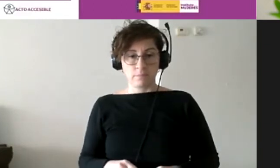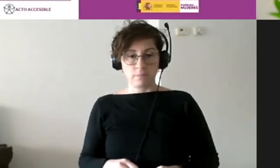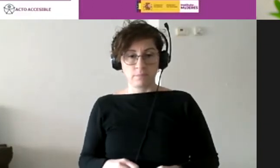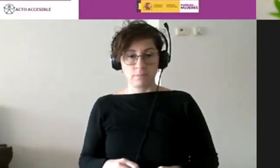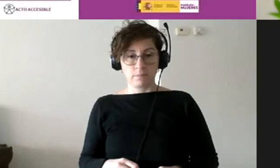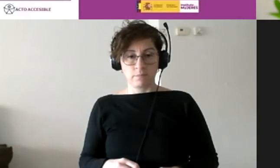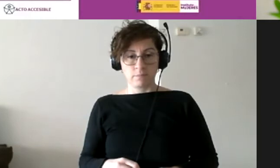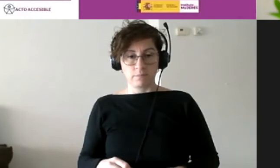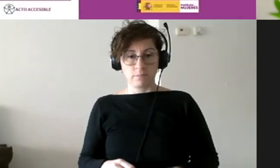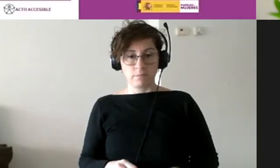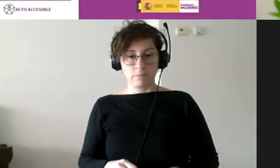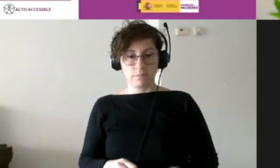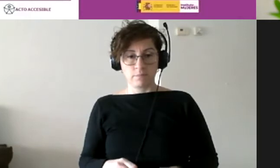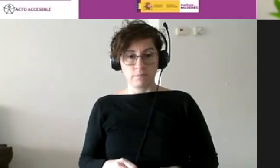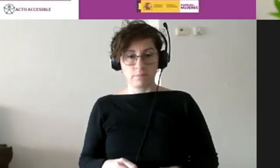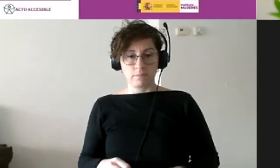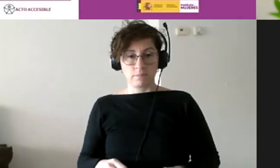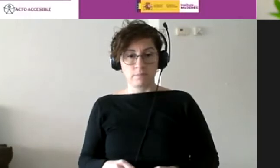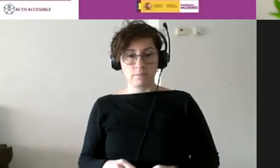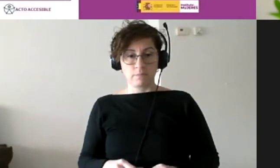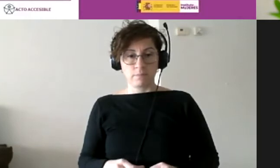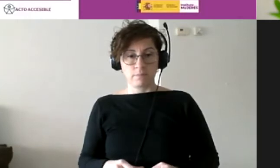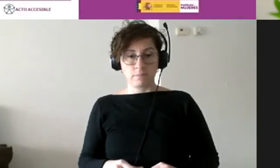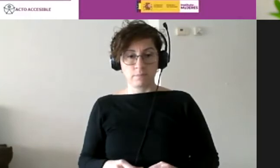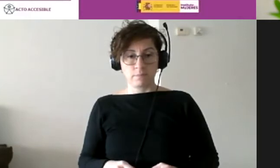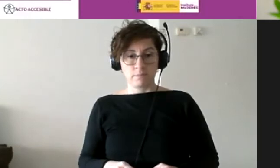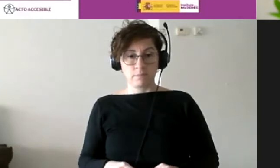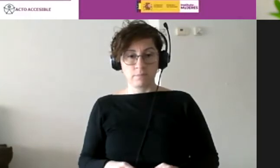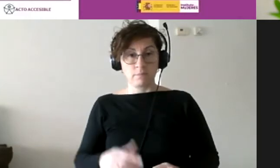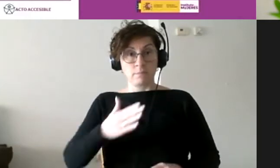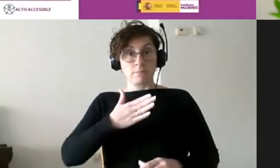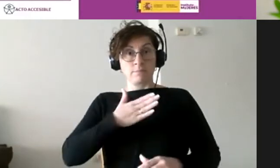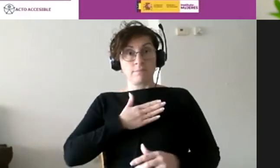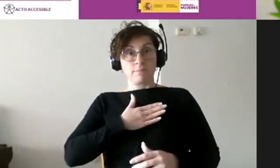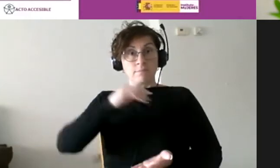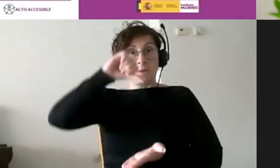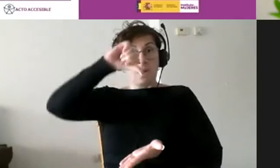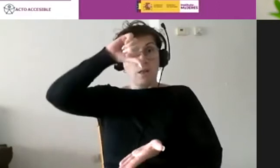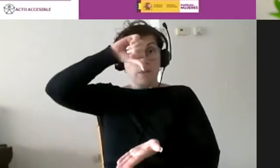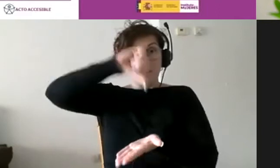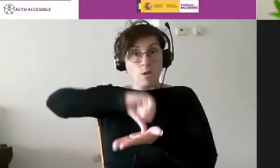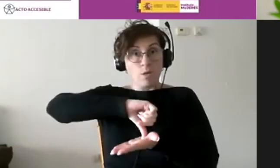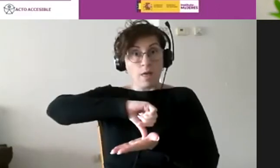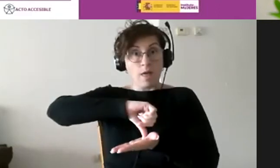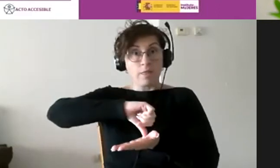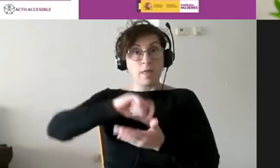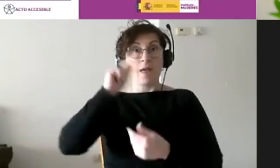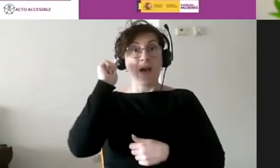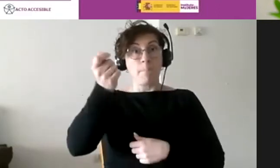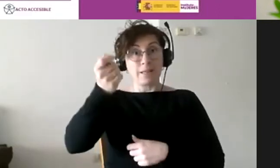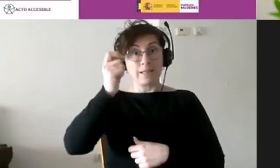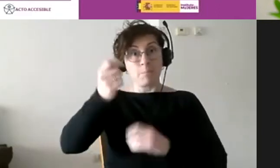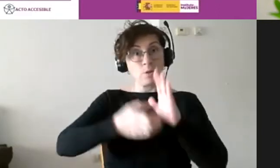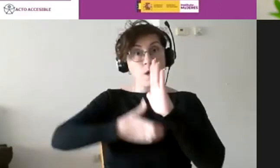our city, no elevator is working at the apartment building. So people who live on higher floors and